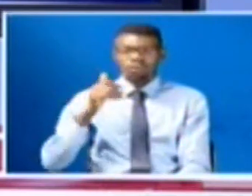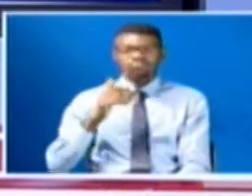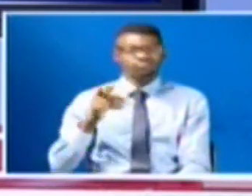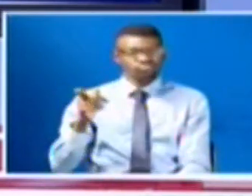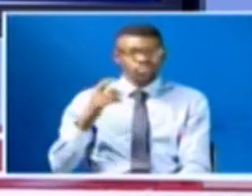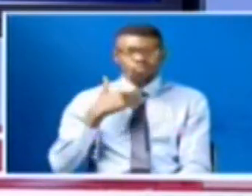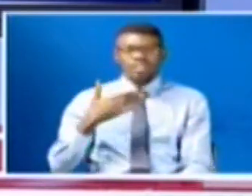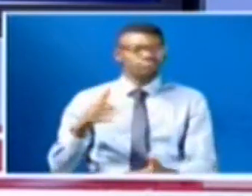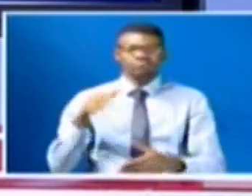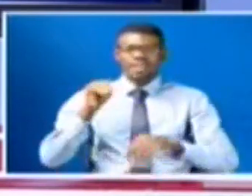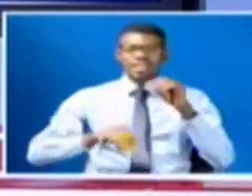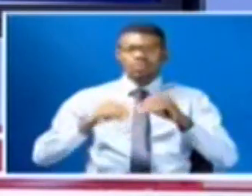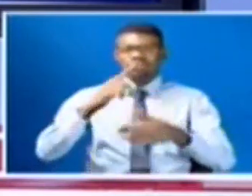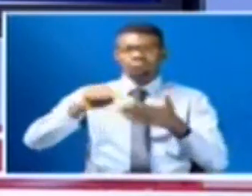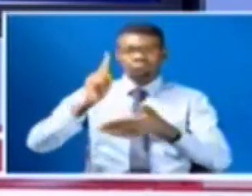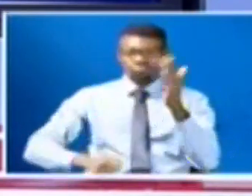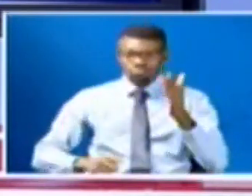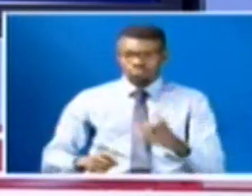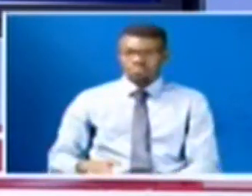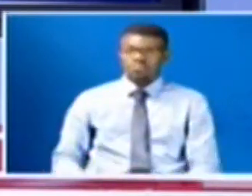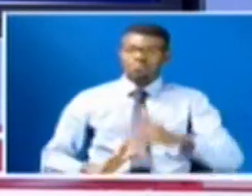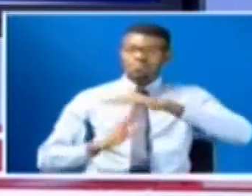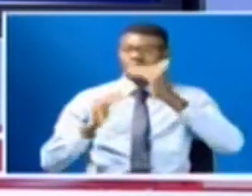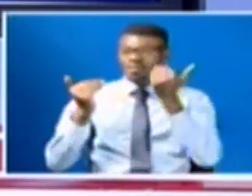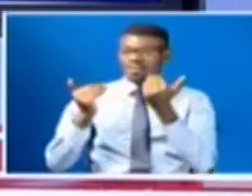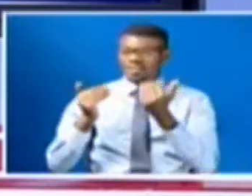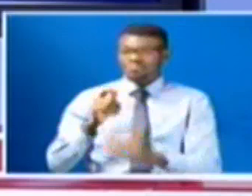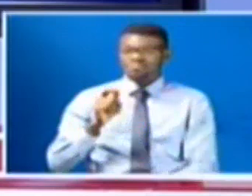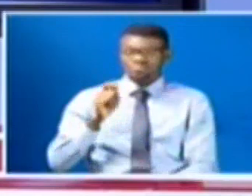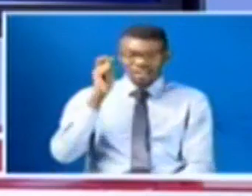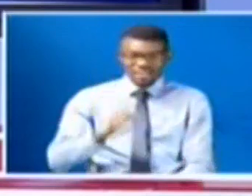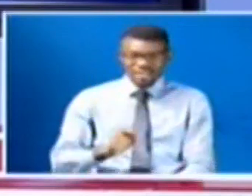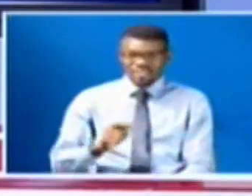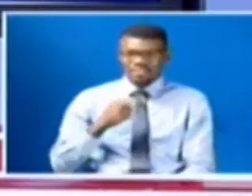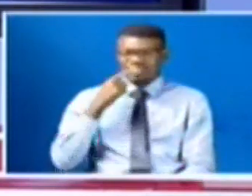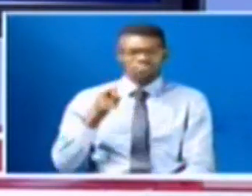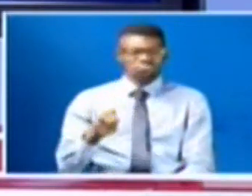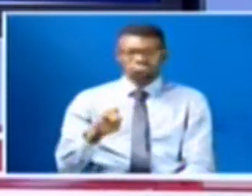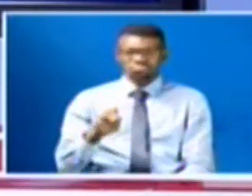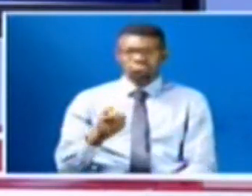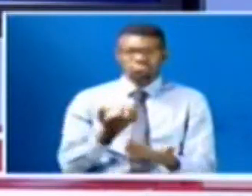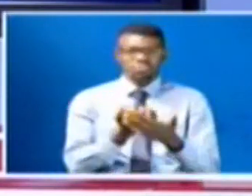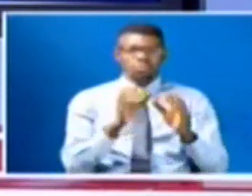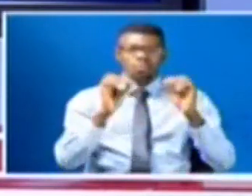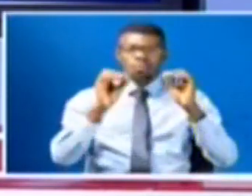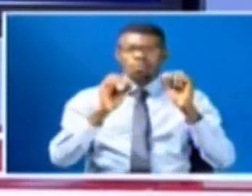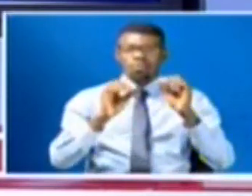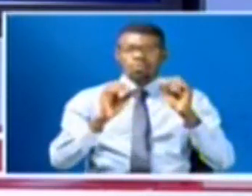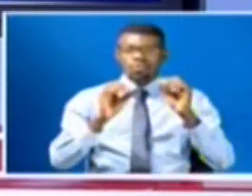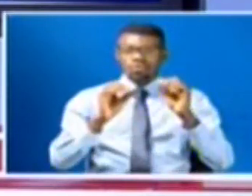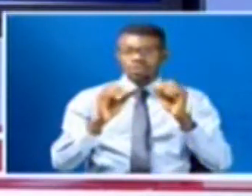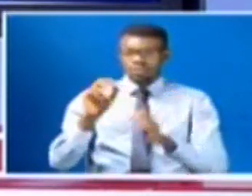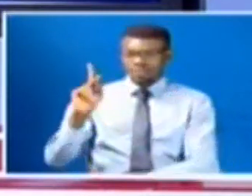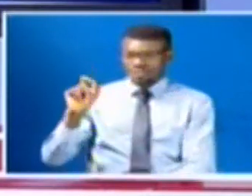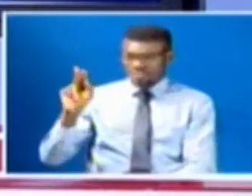Judge Isaac Lenaola ruled that the proceedings before the High Court were a nullity. Karua says she did not get justice.